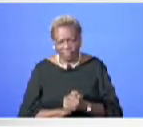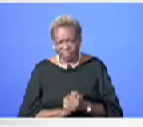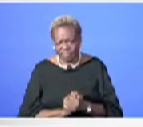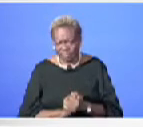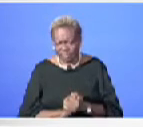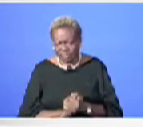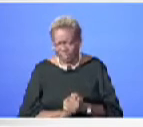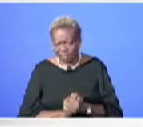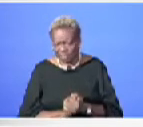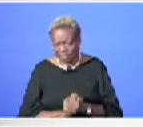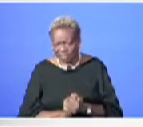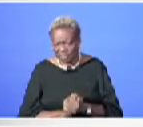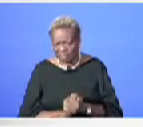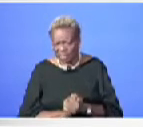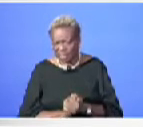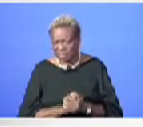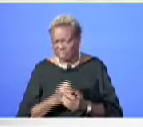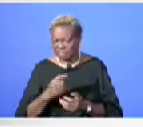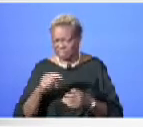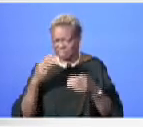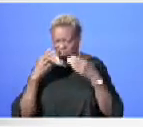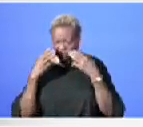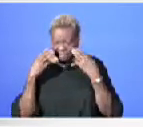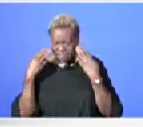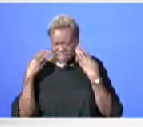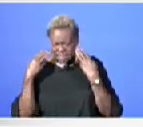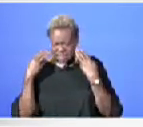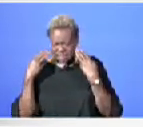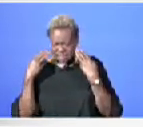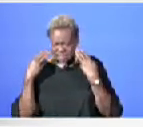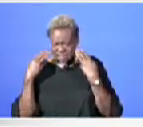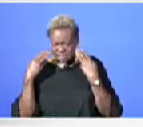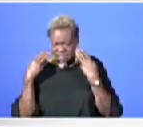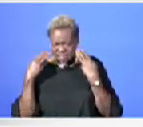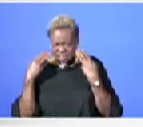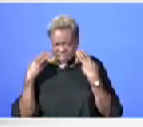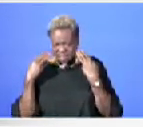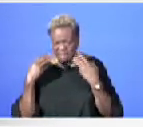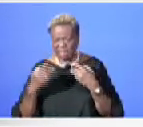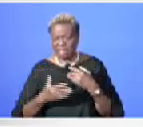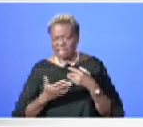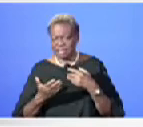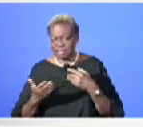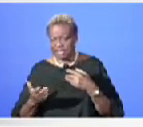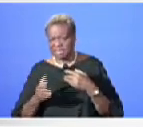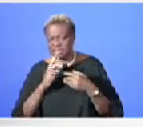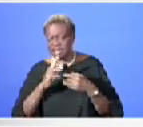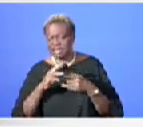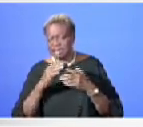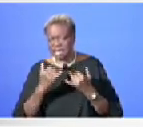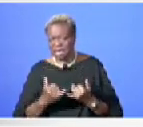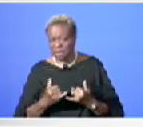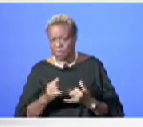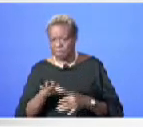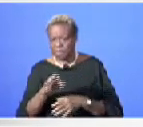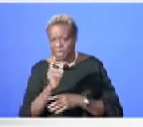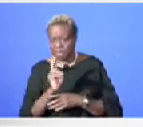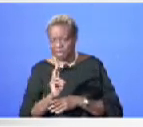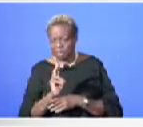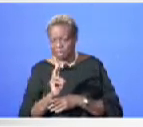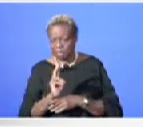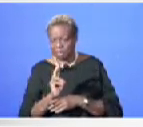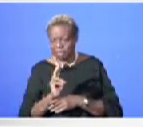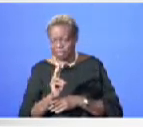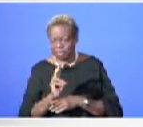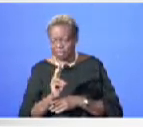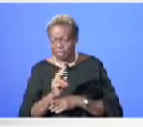Everything was at a low until the mask started. So when the mask started, then things started piecing back up during the mask and so forth.